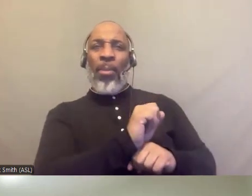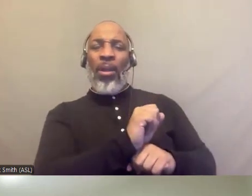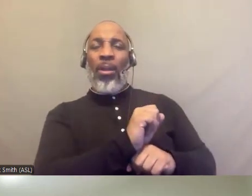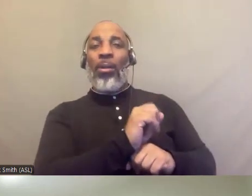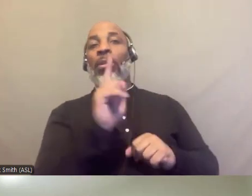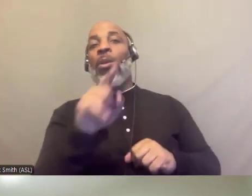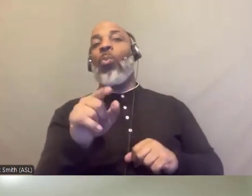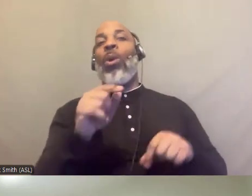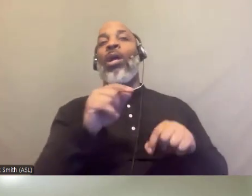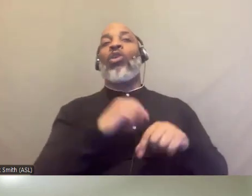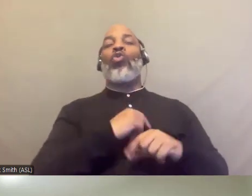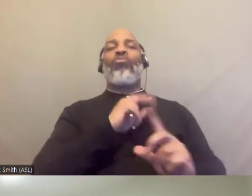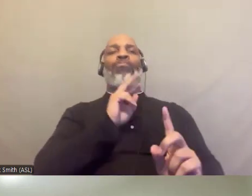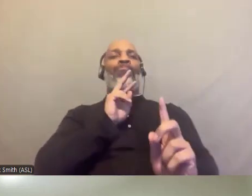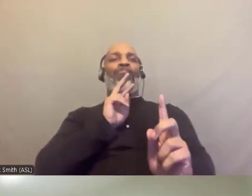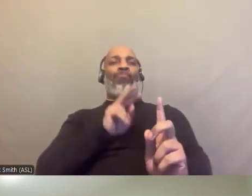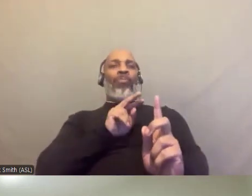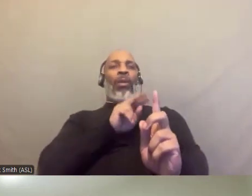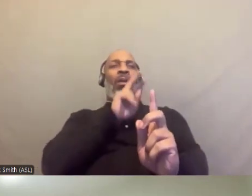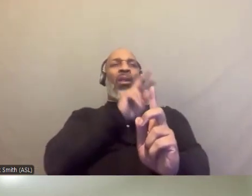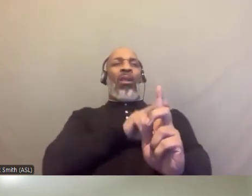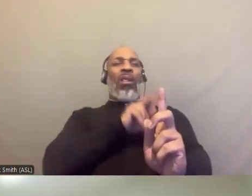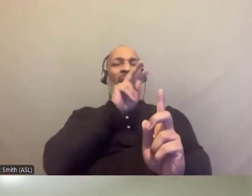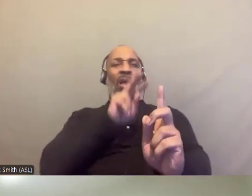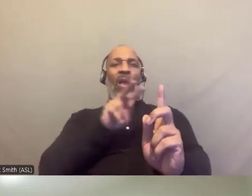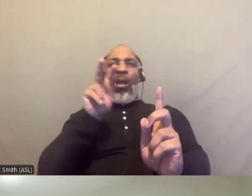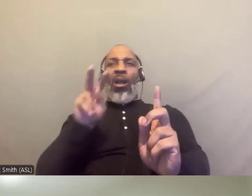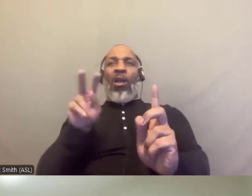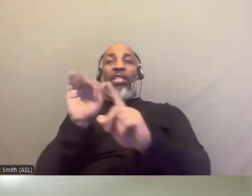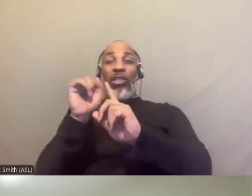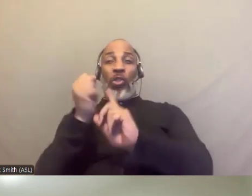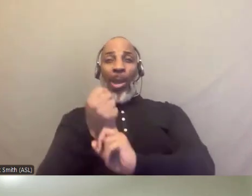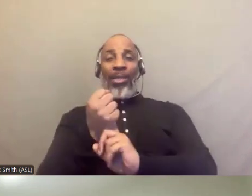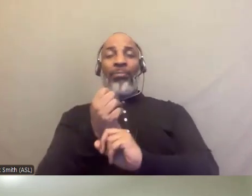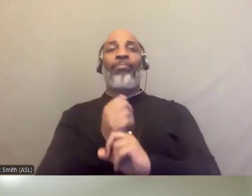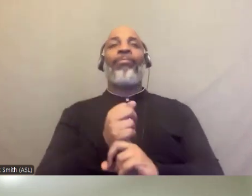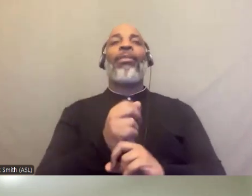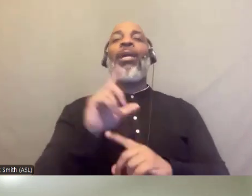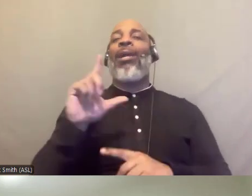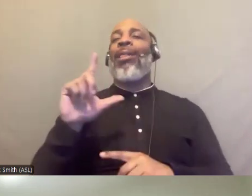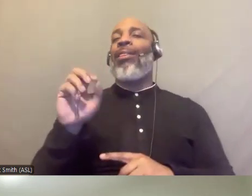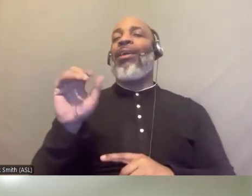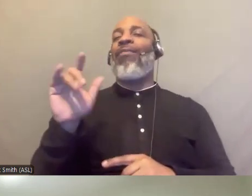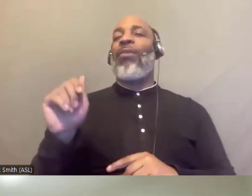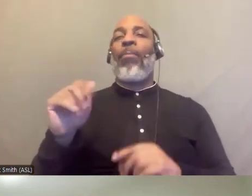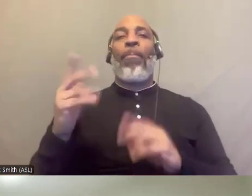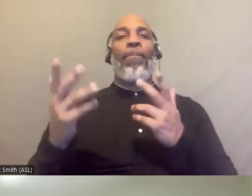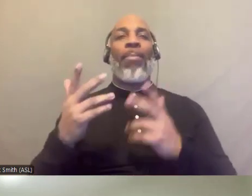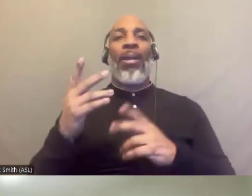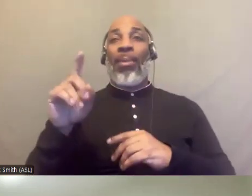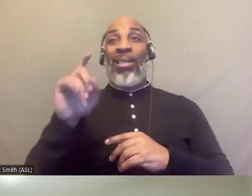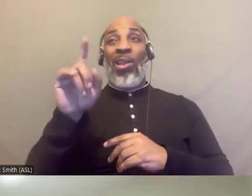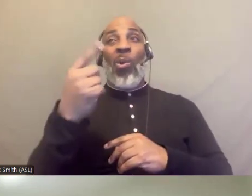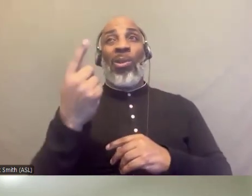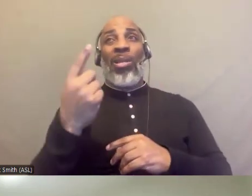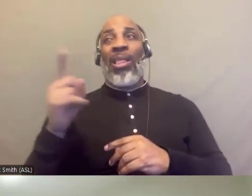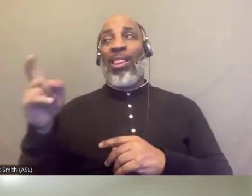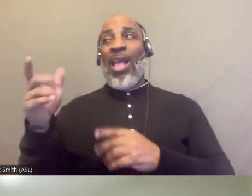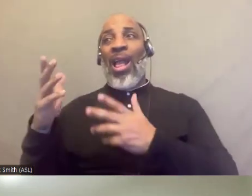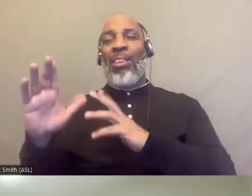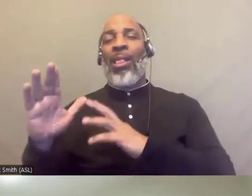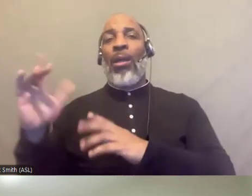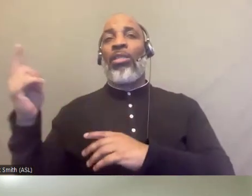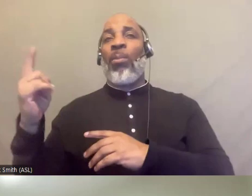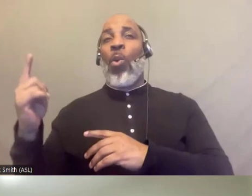you step back and take the much broader view of the situation, a leave might just be the only thing that would allow someone